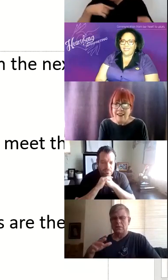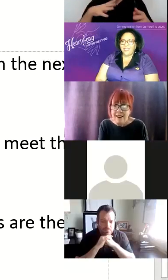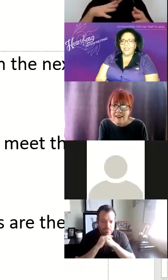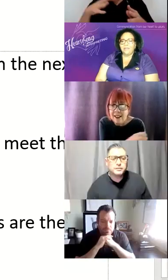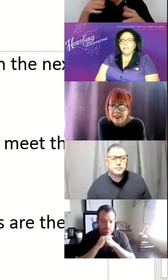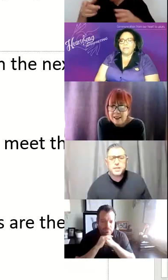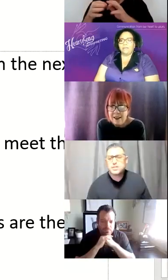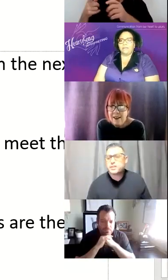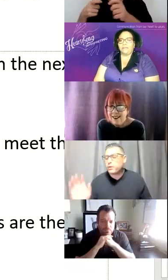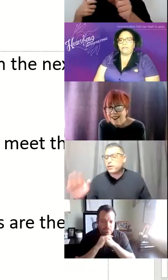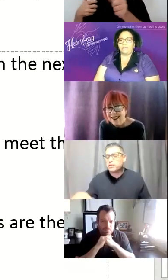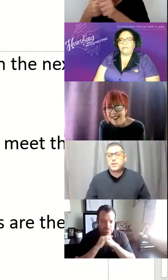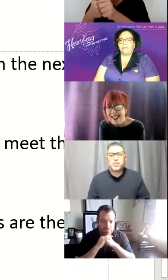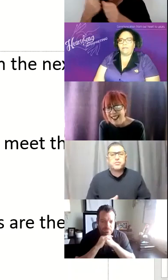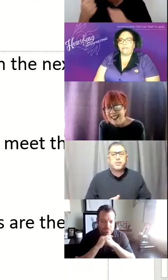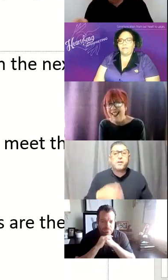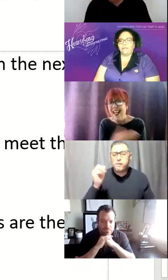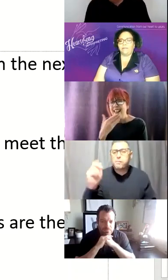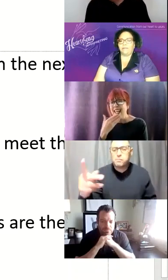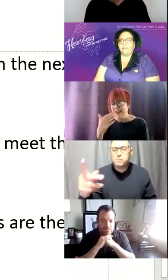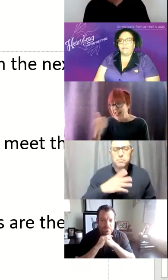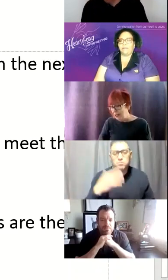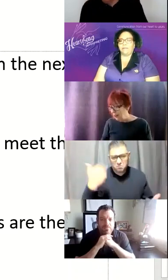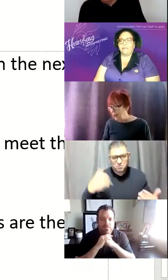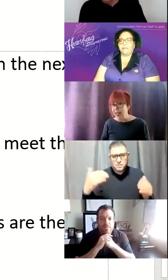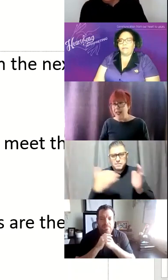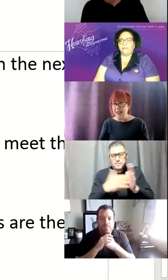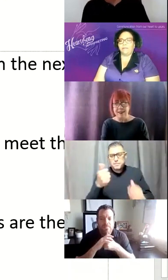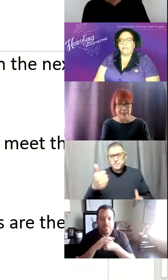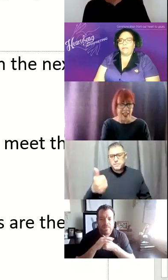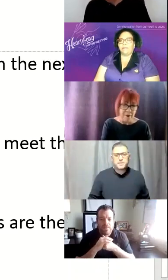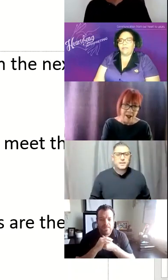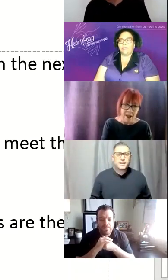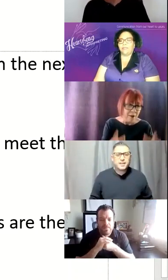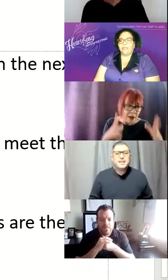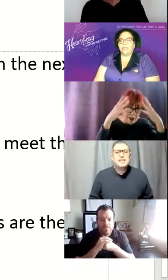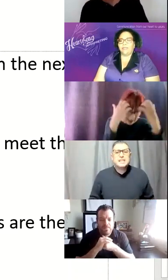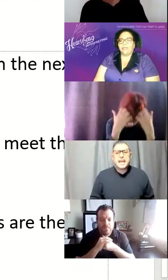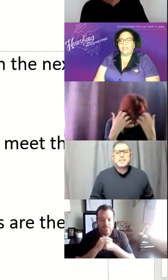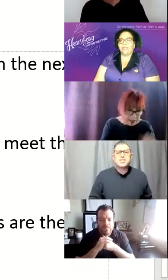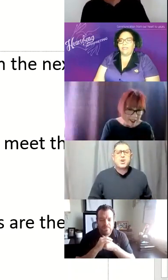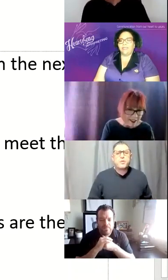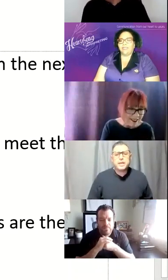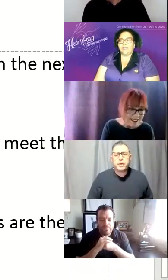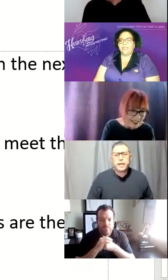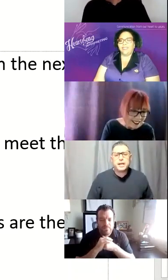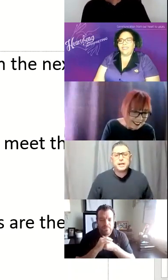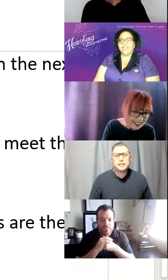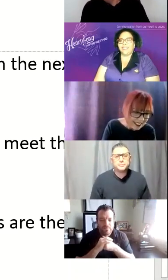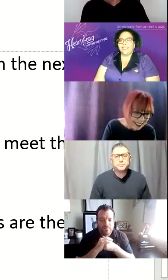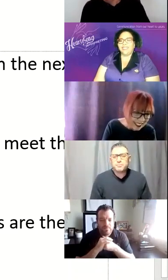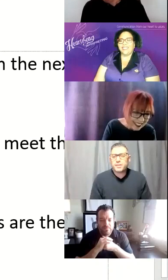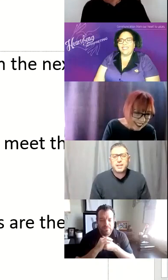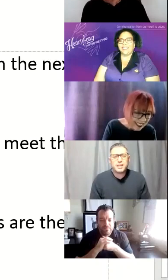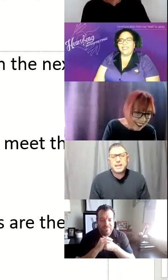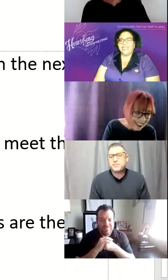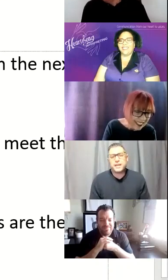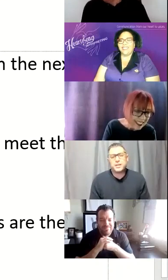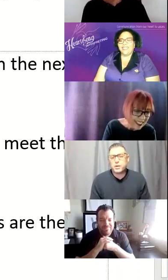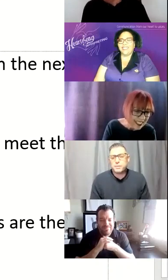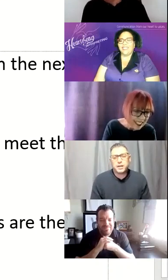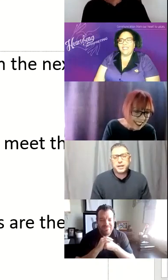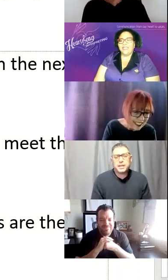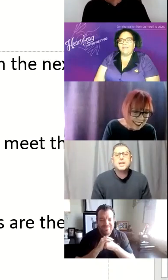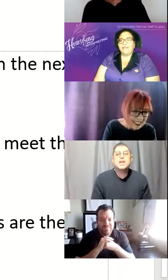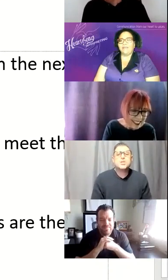yeah. Everyone, I'll take over. Go for it. Thank you. Okay, time. My brain's dead. So anyway, yeah, it's fine.